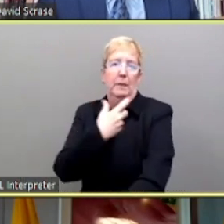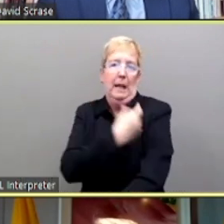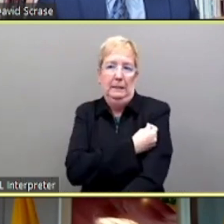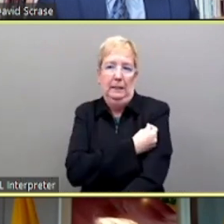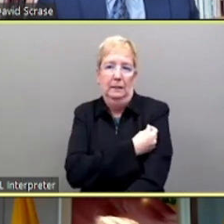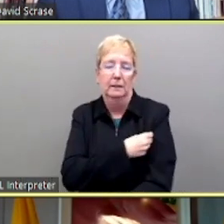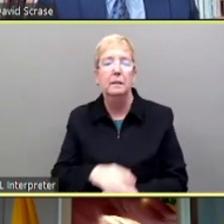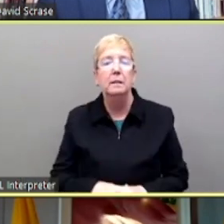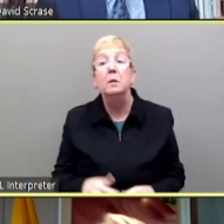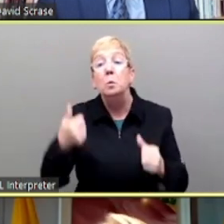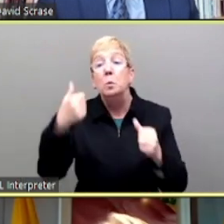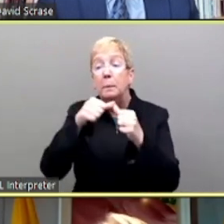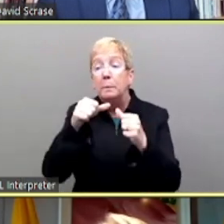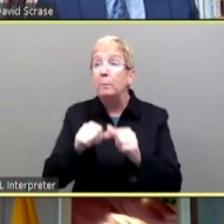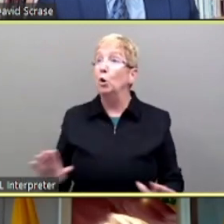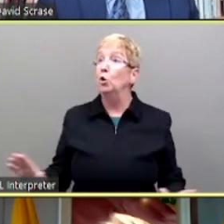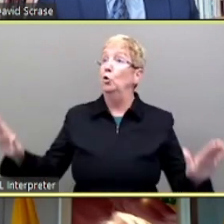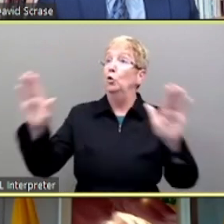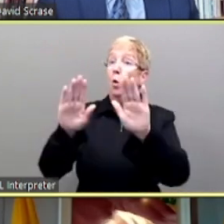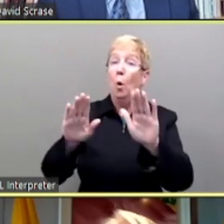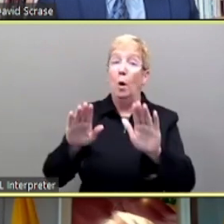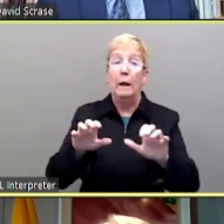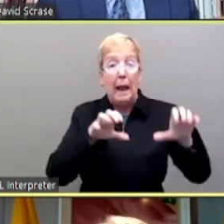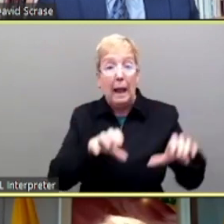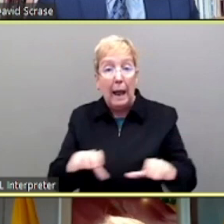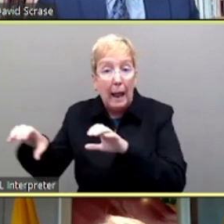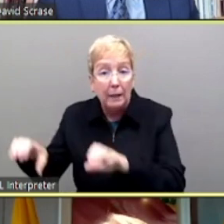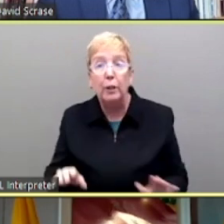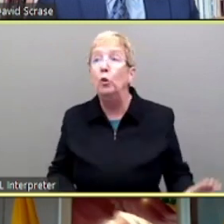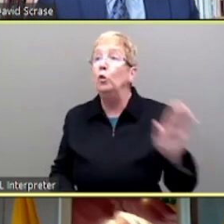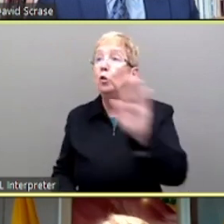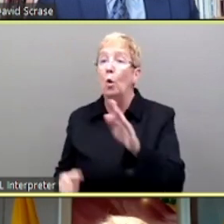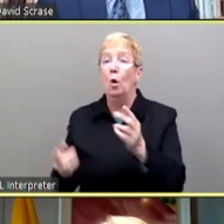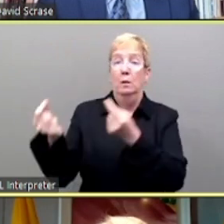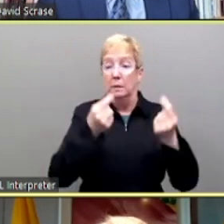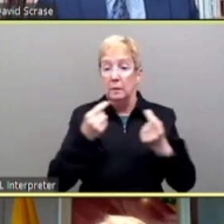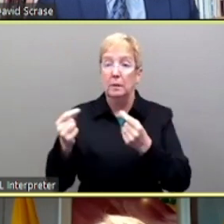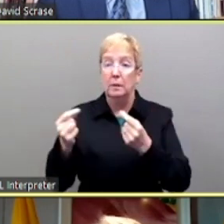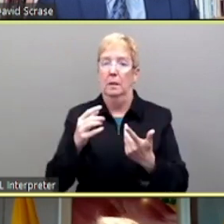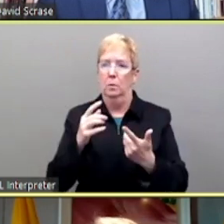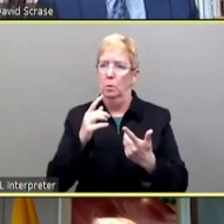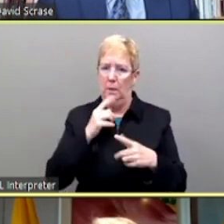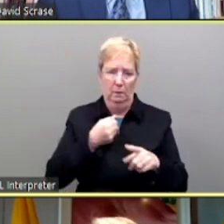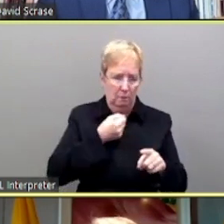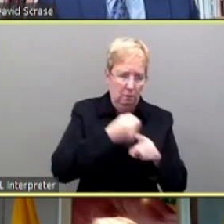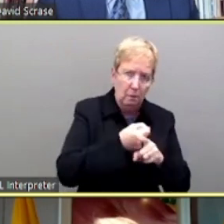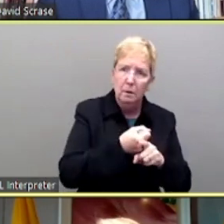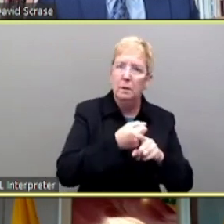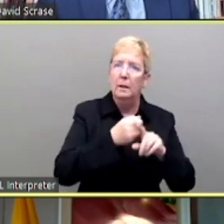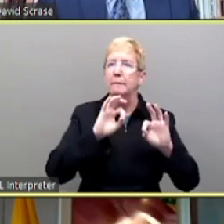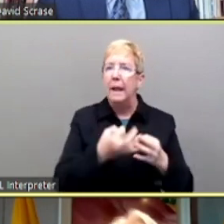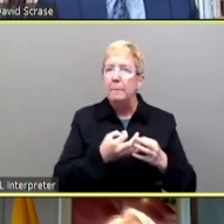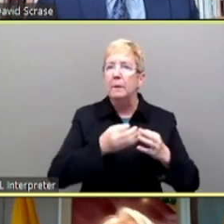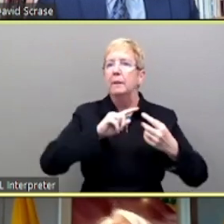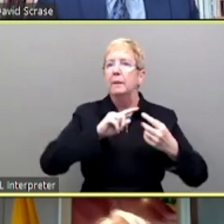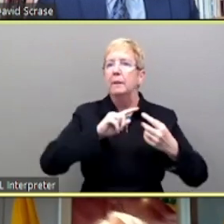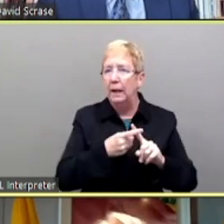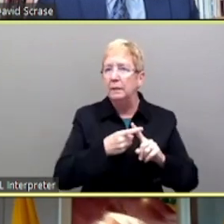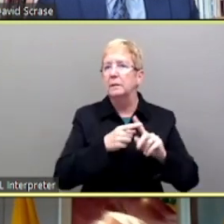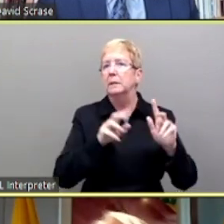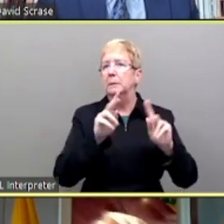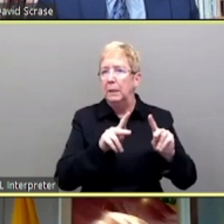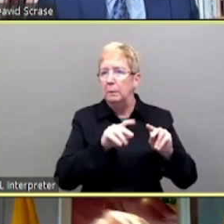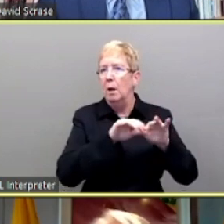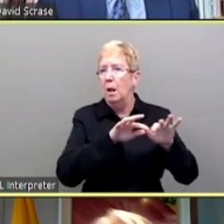that your actions help protect the safety and livelihood of so many of your families and your friends. And again,